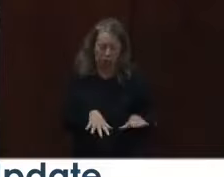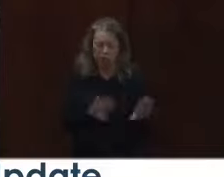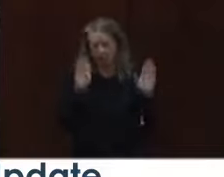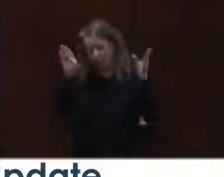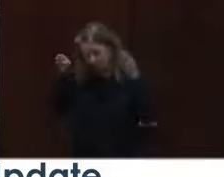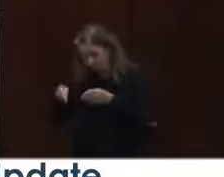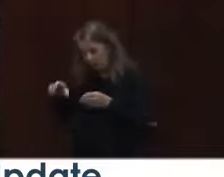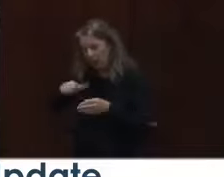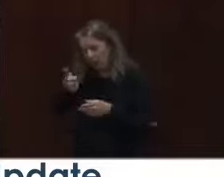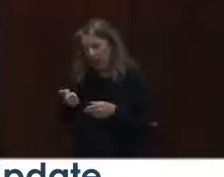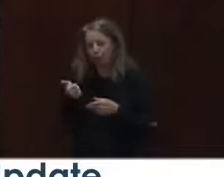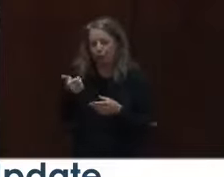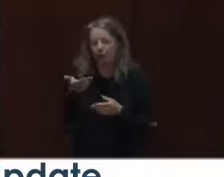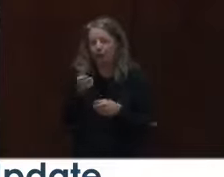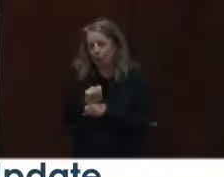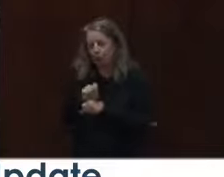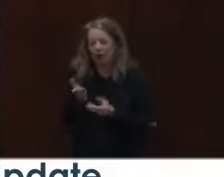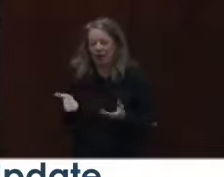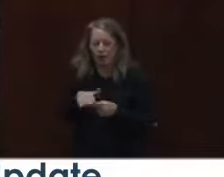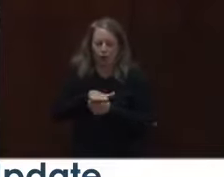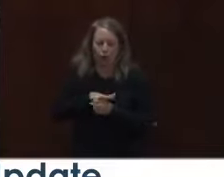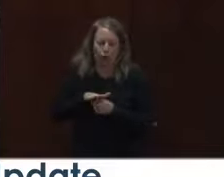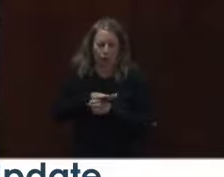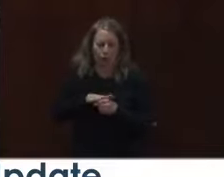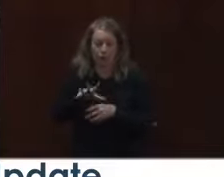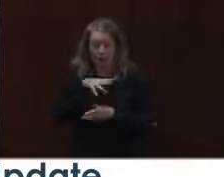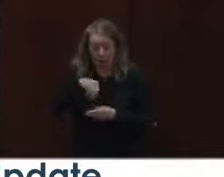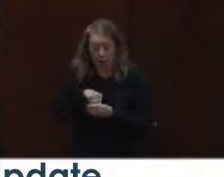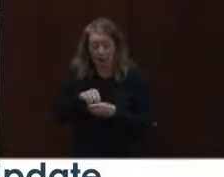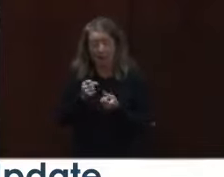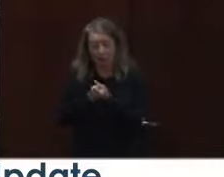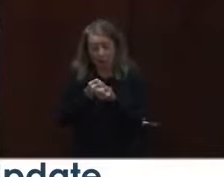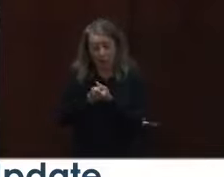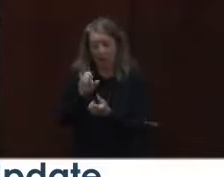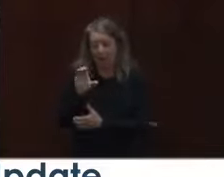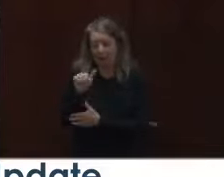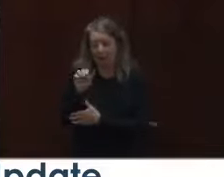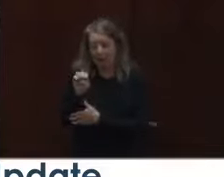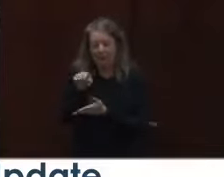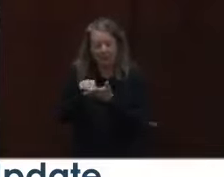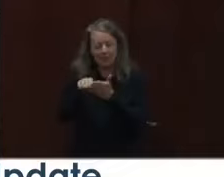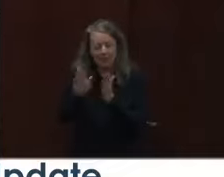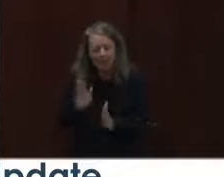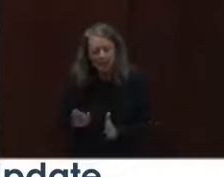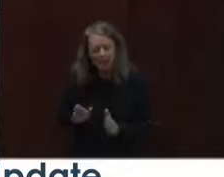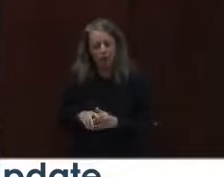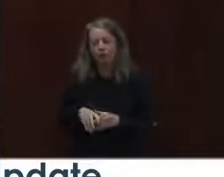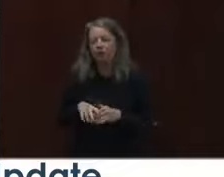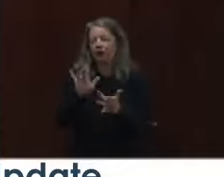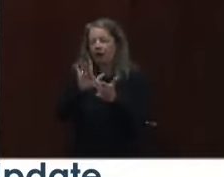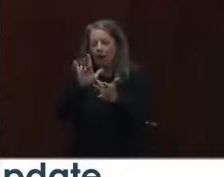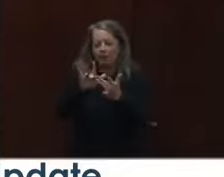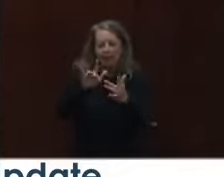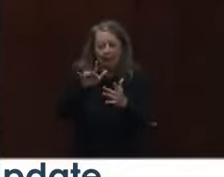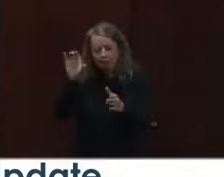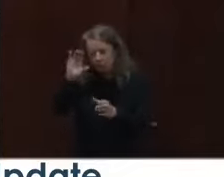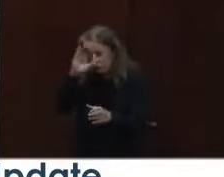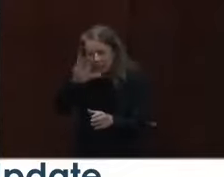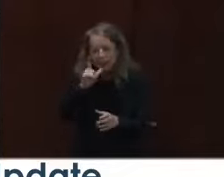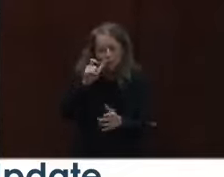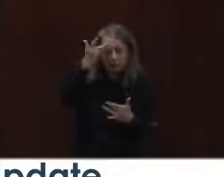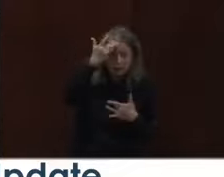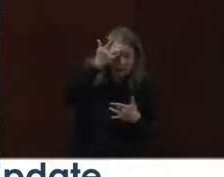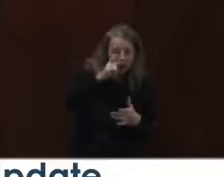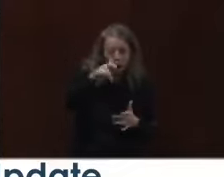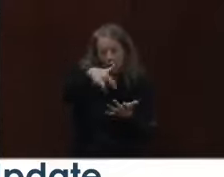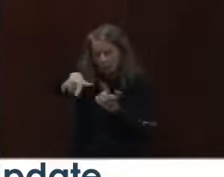here locally, including the support of our case management or our case investigation, contact tracing, testing, access, and